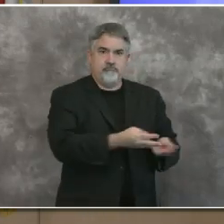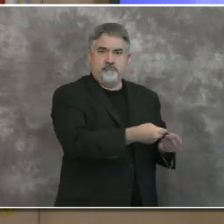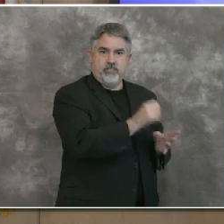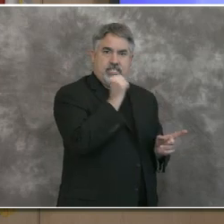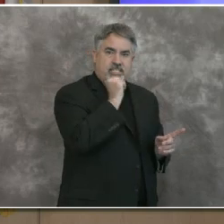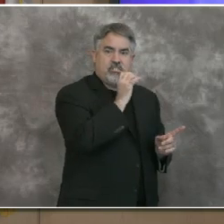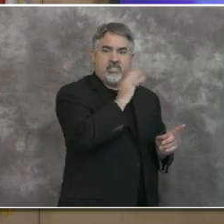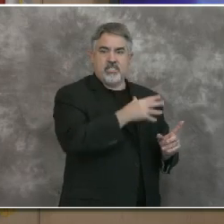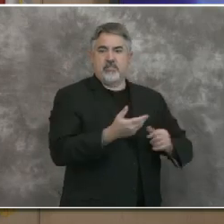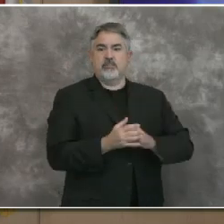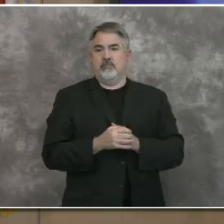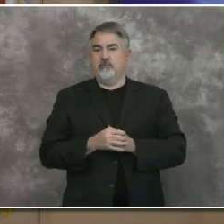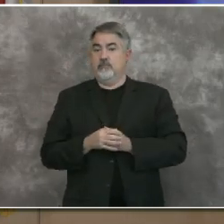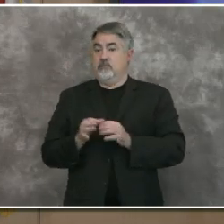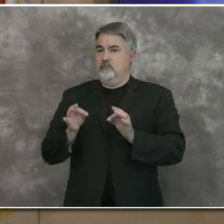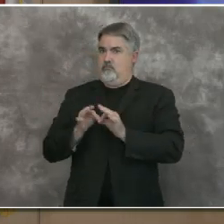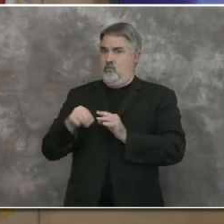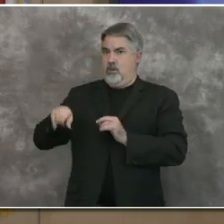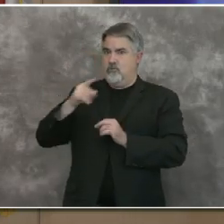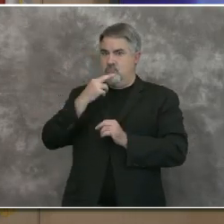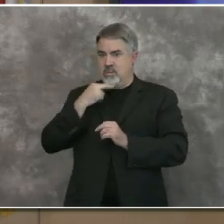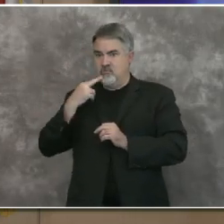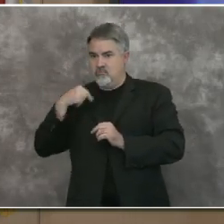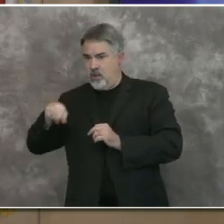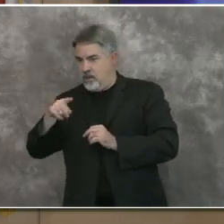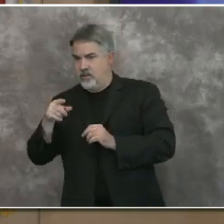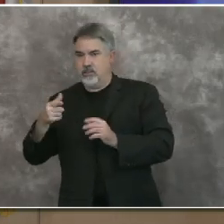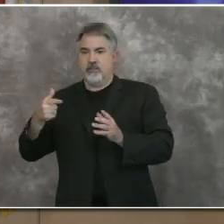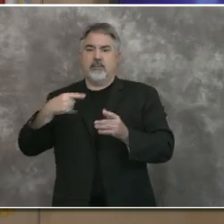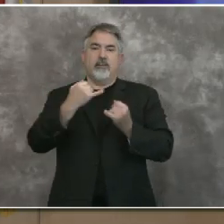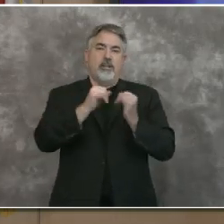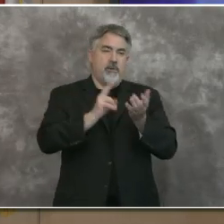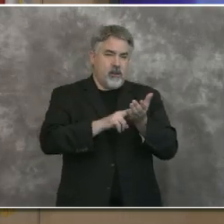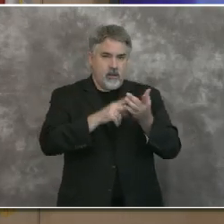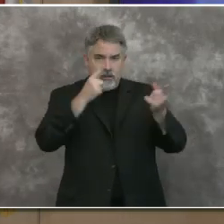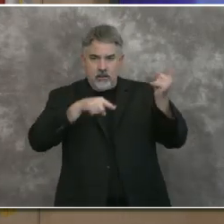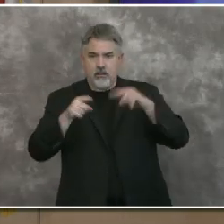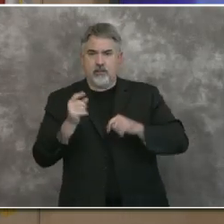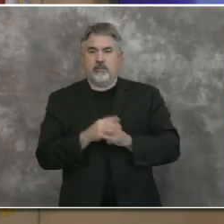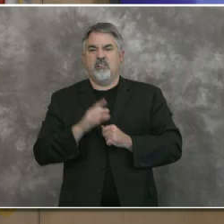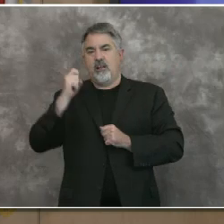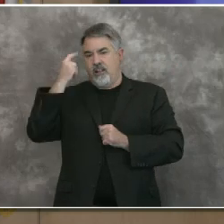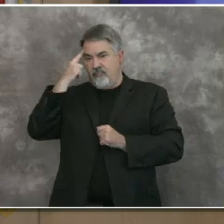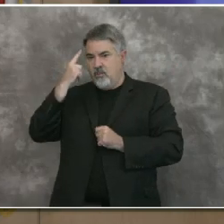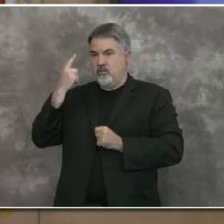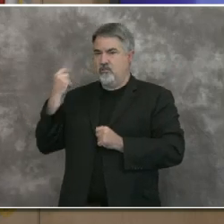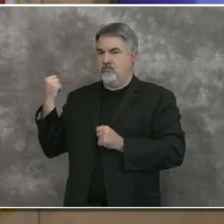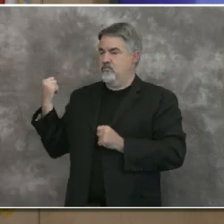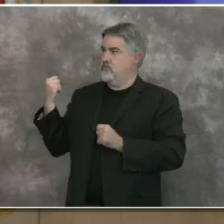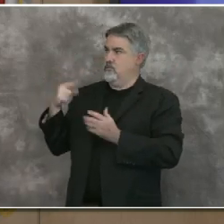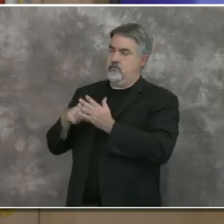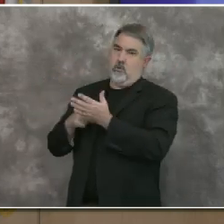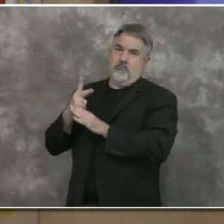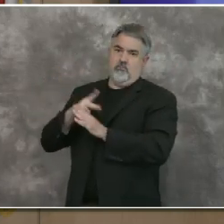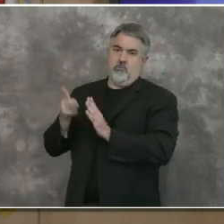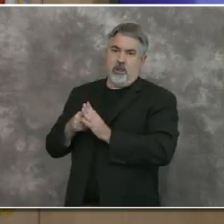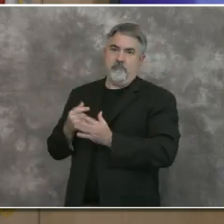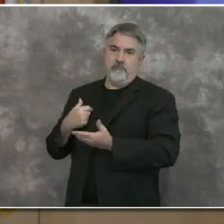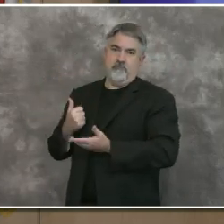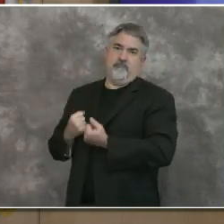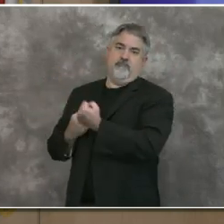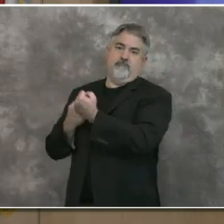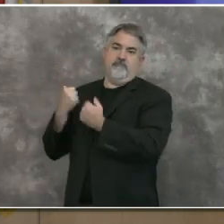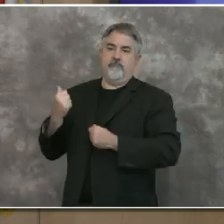Independent Services who helped pull this together, and of course to the governor and the state of California for launching this program. Quick update on testing